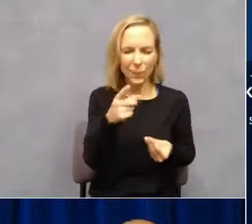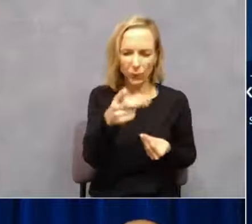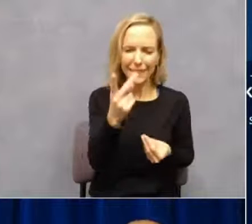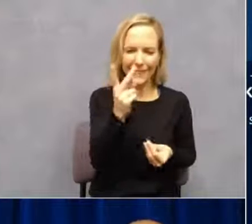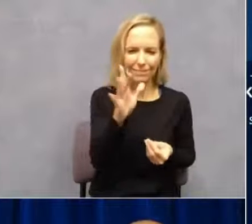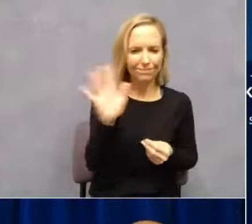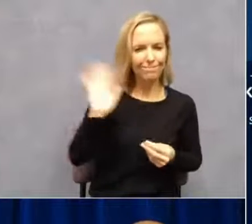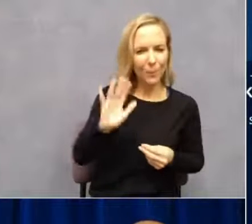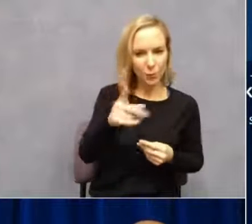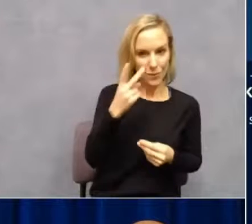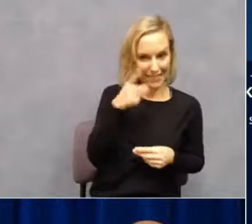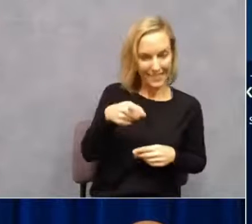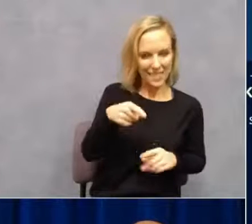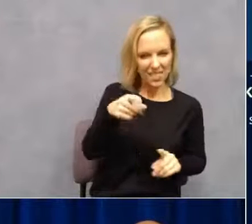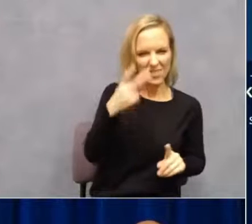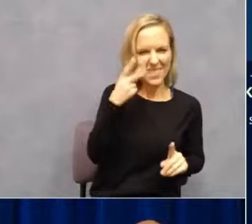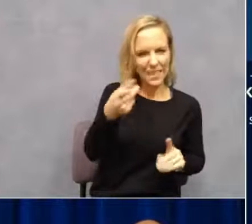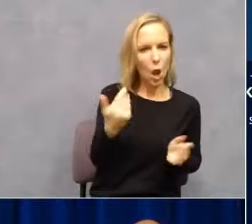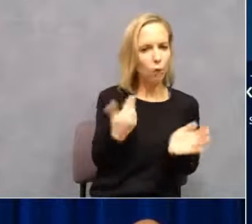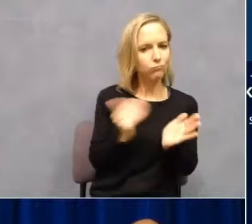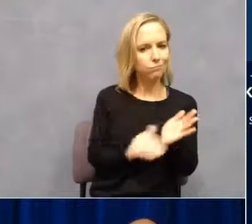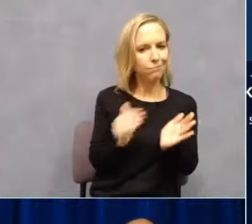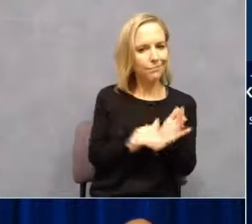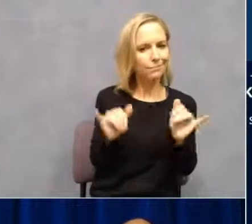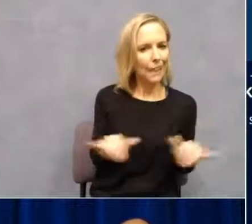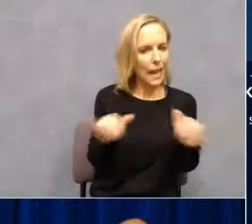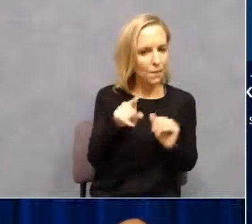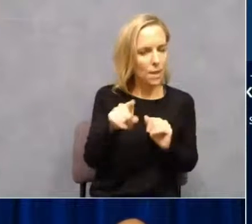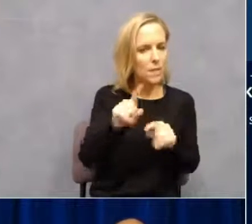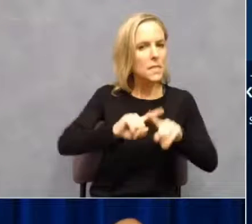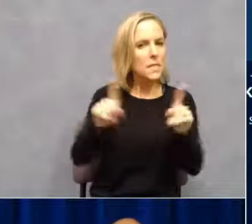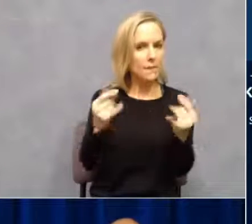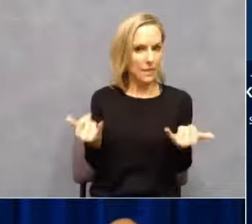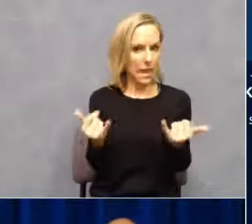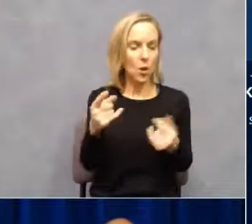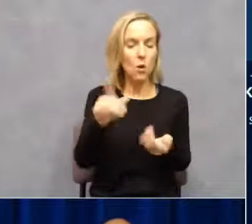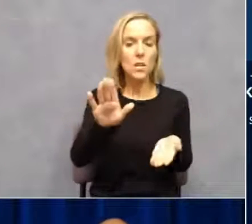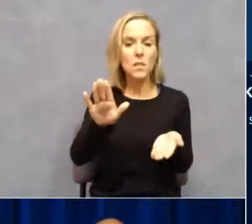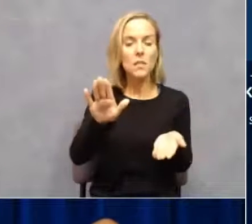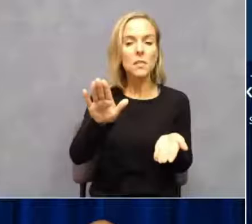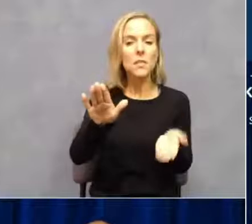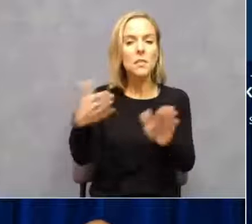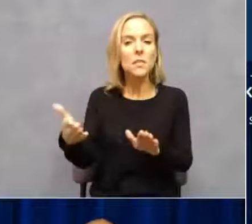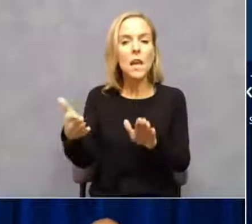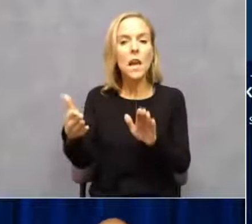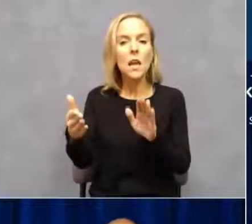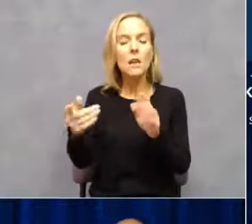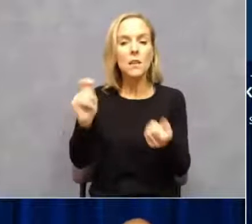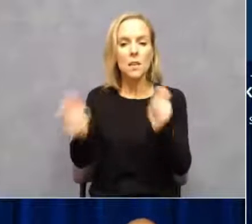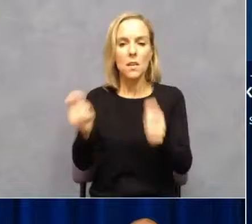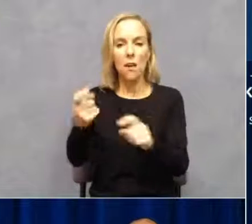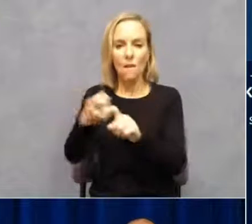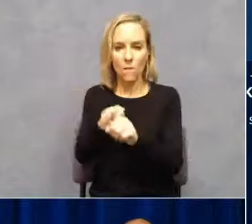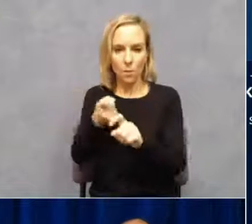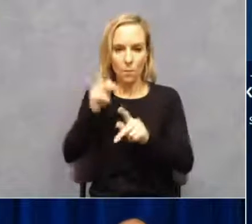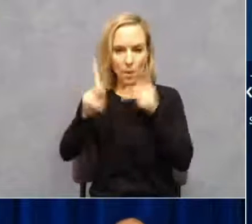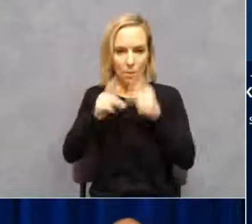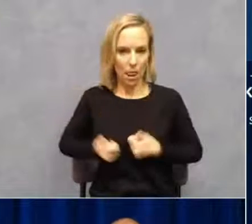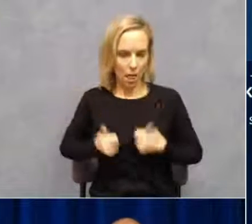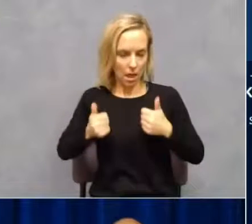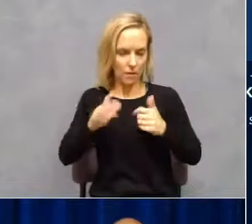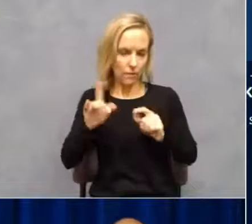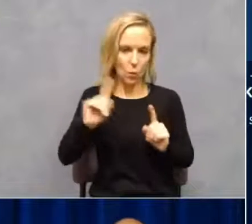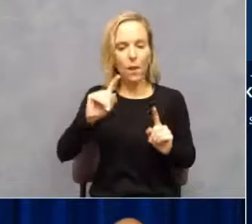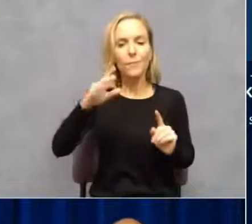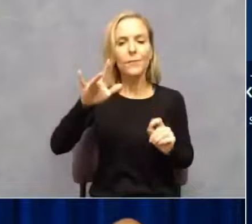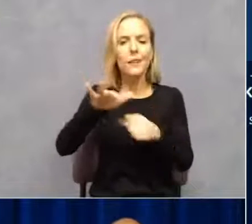watch this, I've used these repeatedly. This is deaths adjusted by population. All right, so this means all the states in the